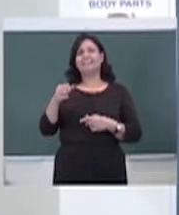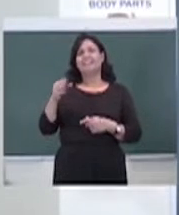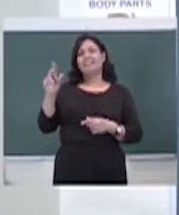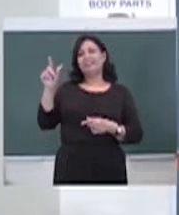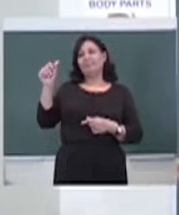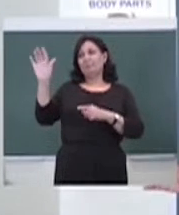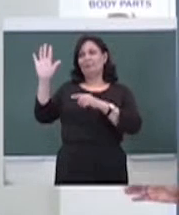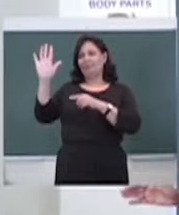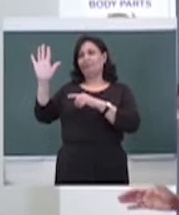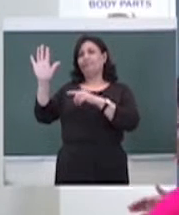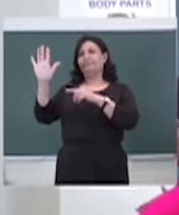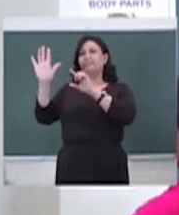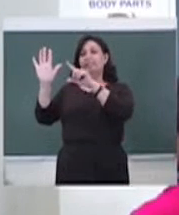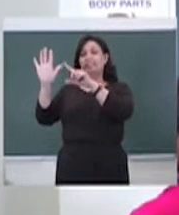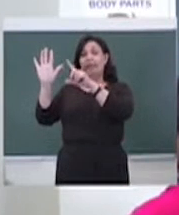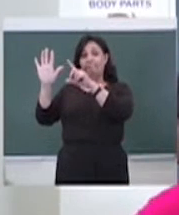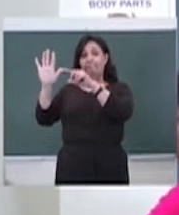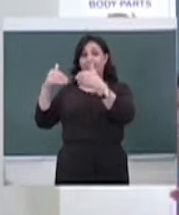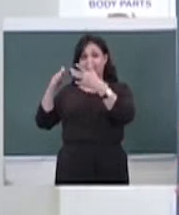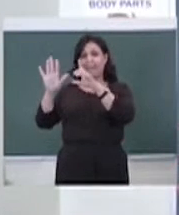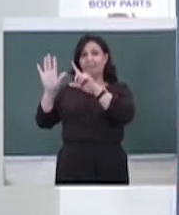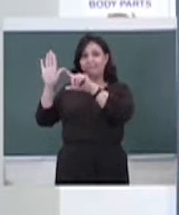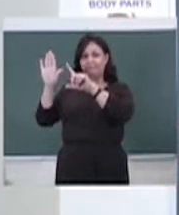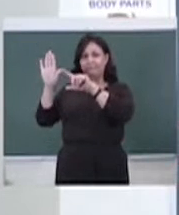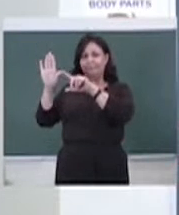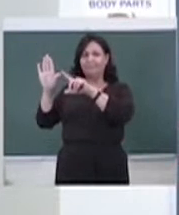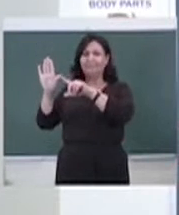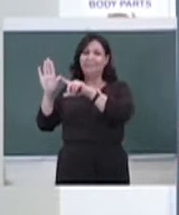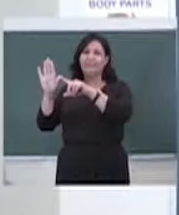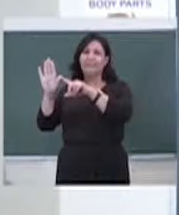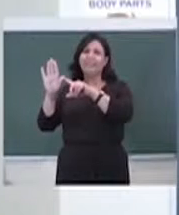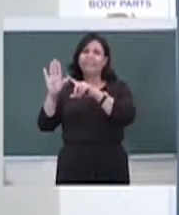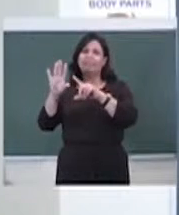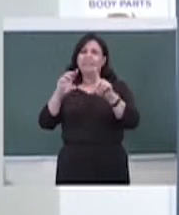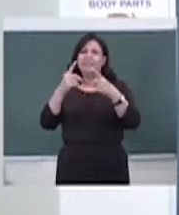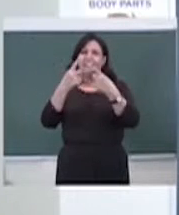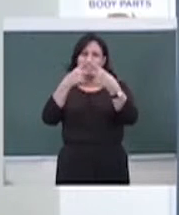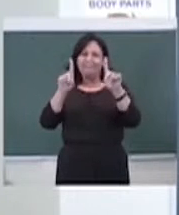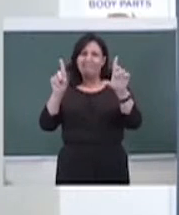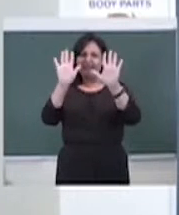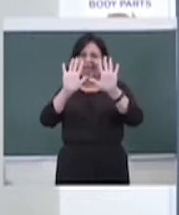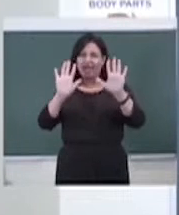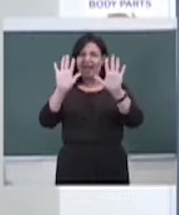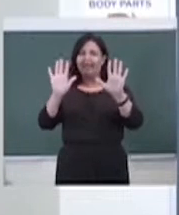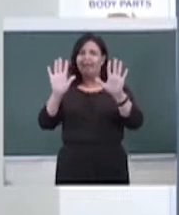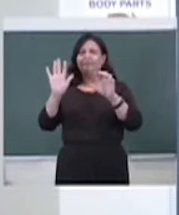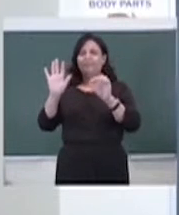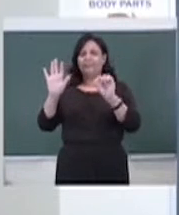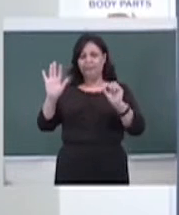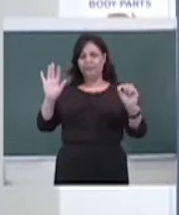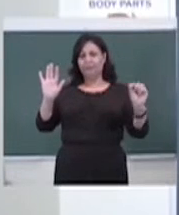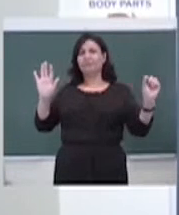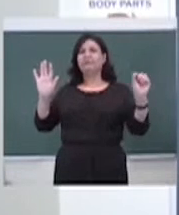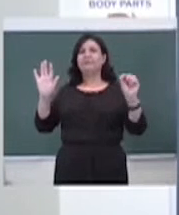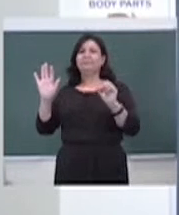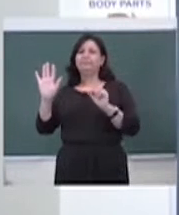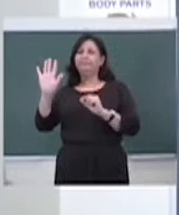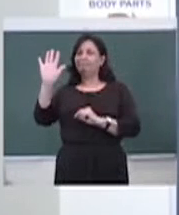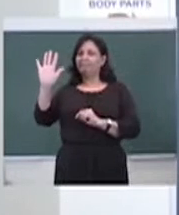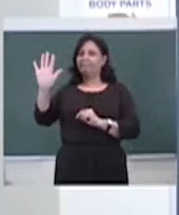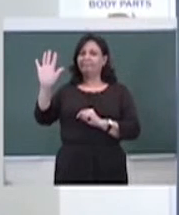thumb. I'm going to take a different color chalk, and I want you to place your right hand on your